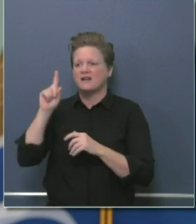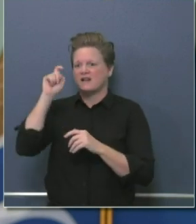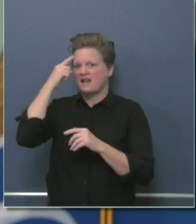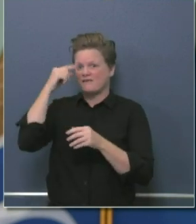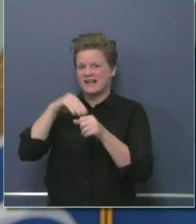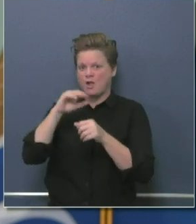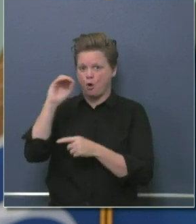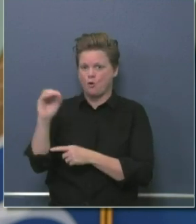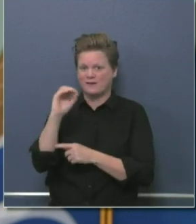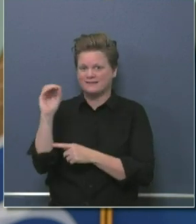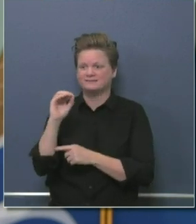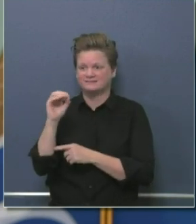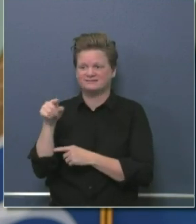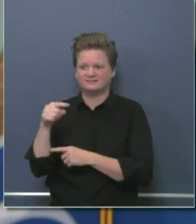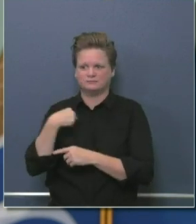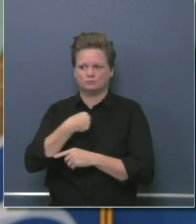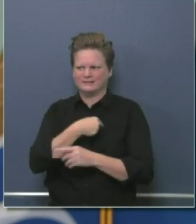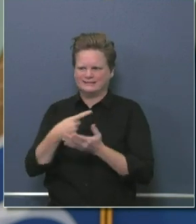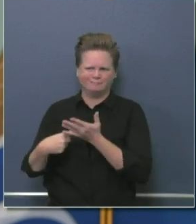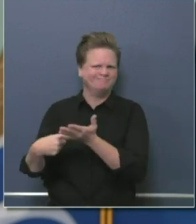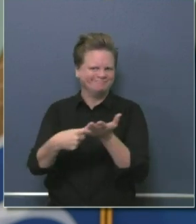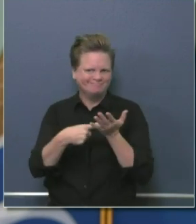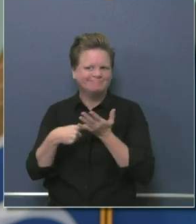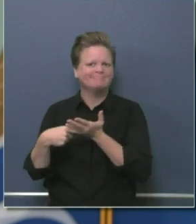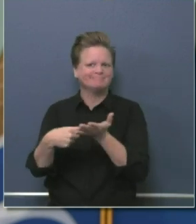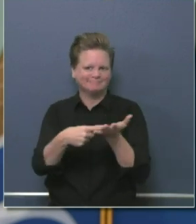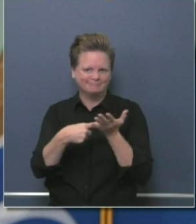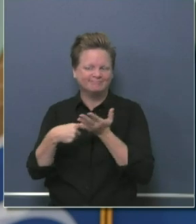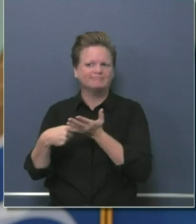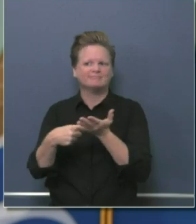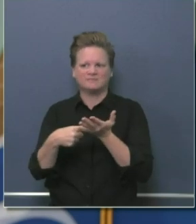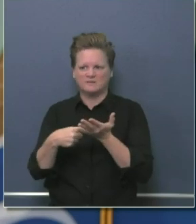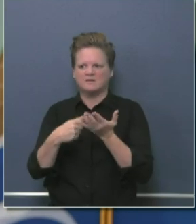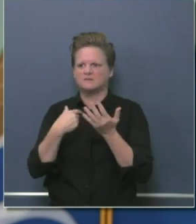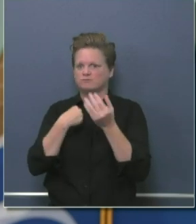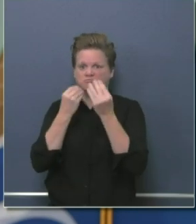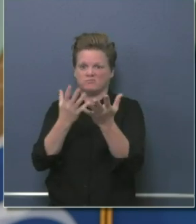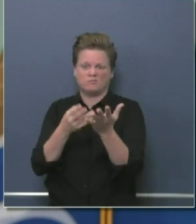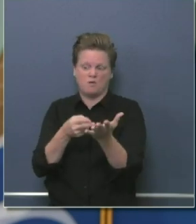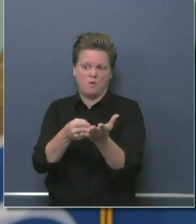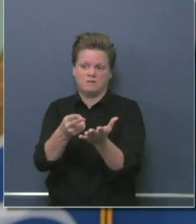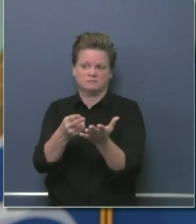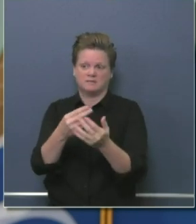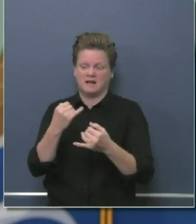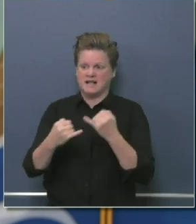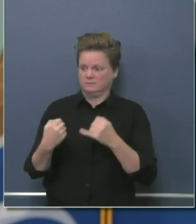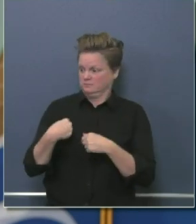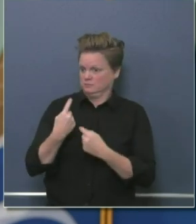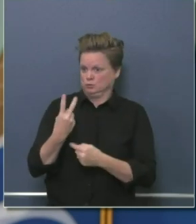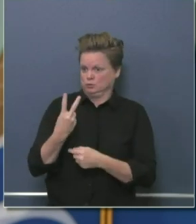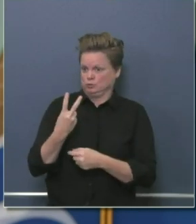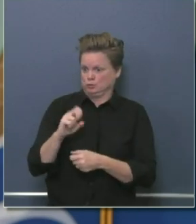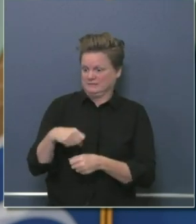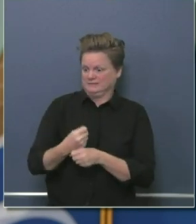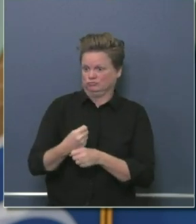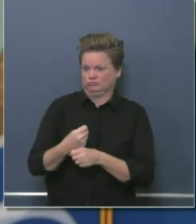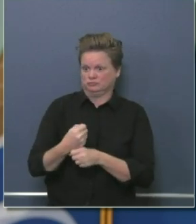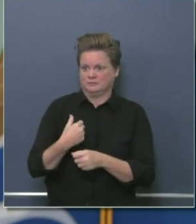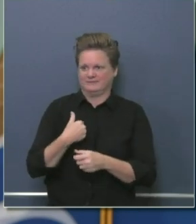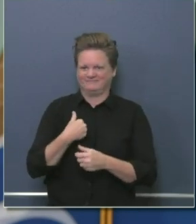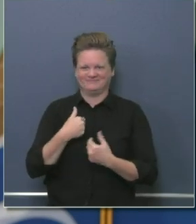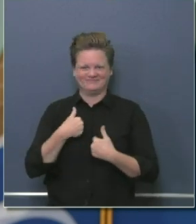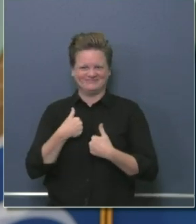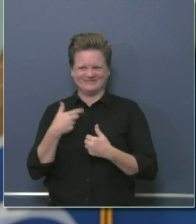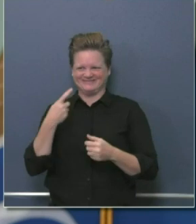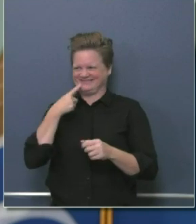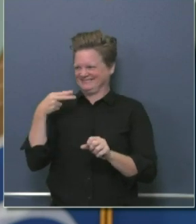full disclosure, more broadly for the last 2 years, at least my year and a half as governor, about a